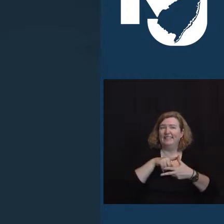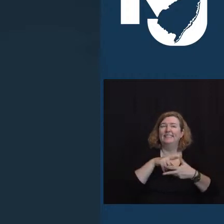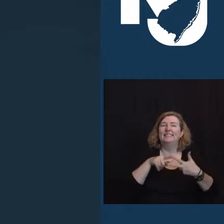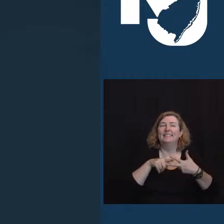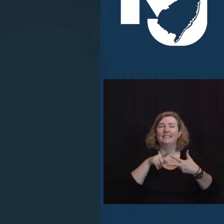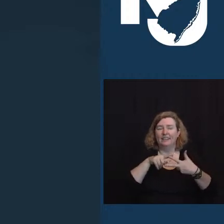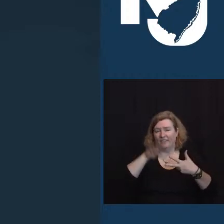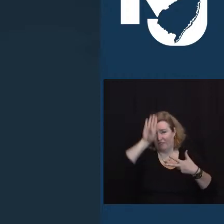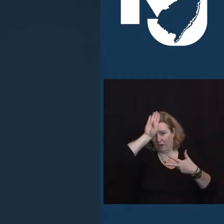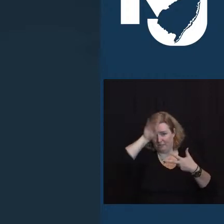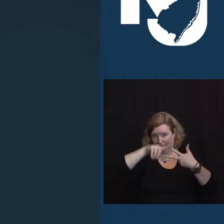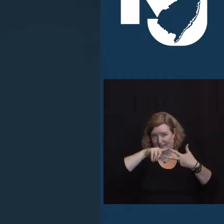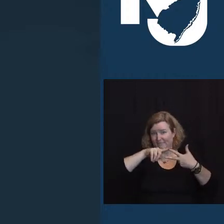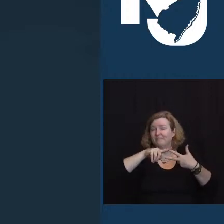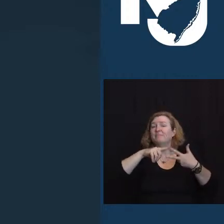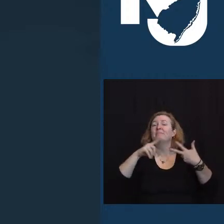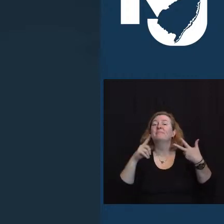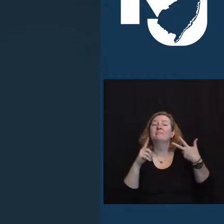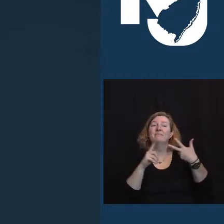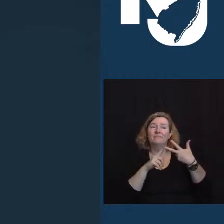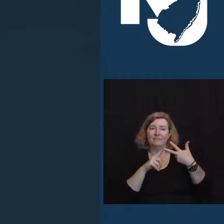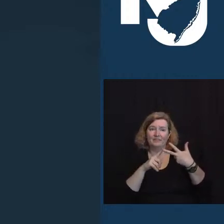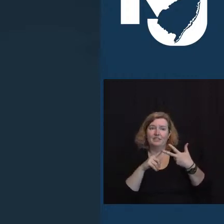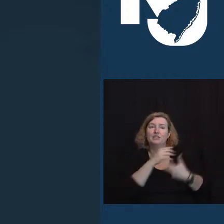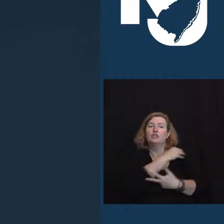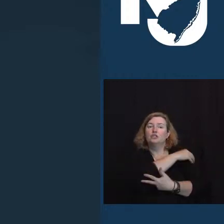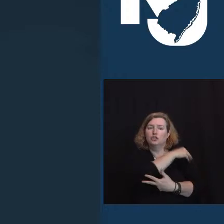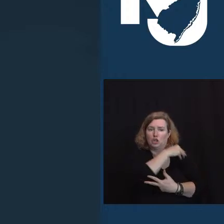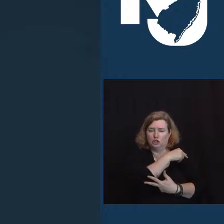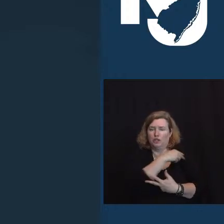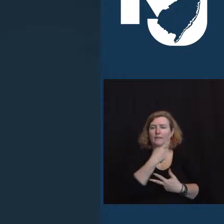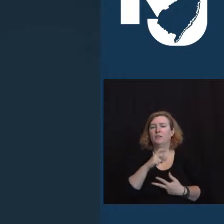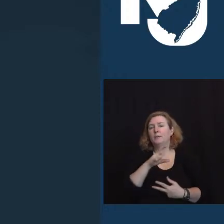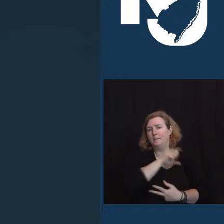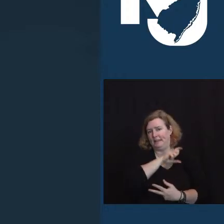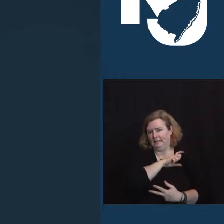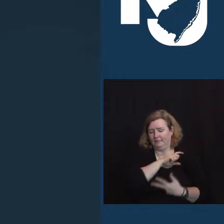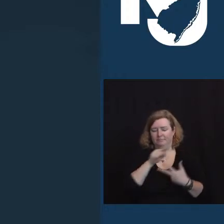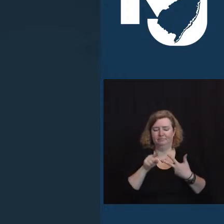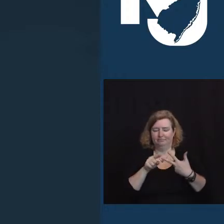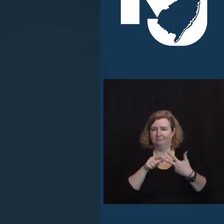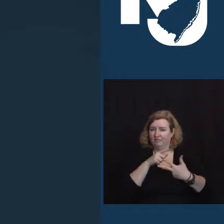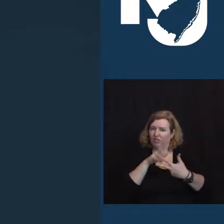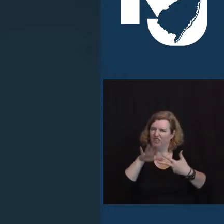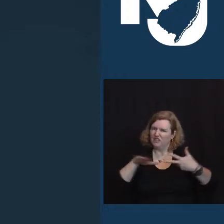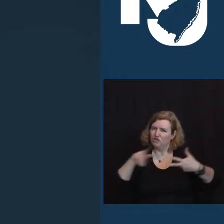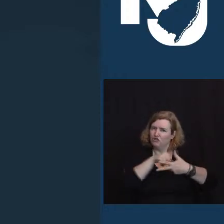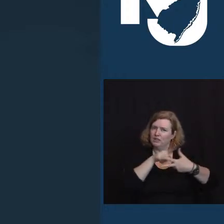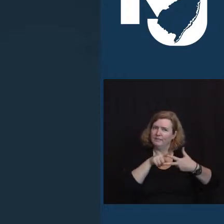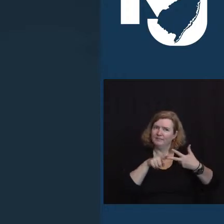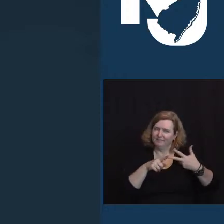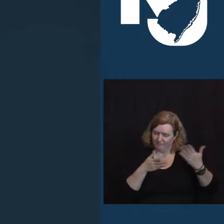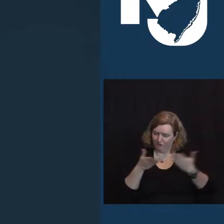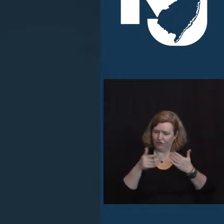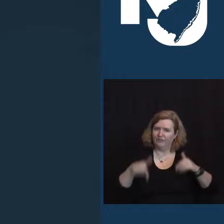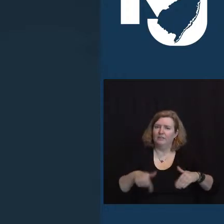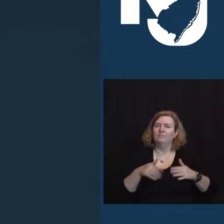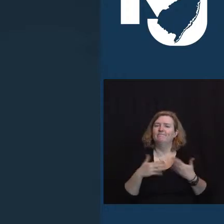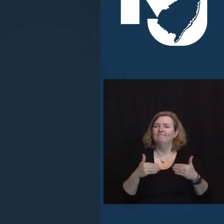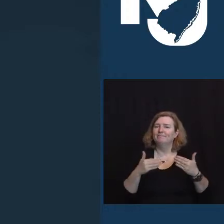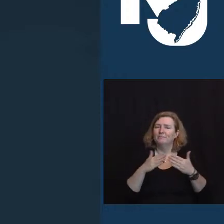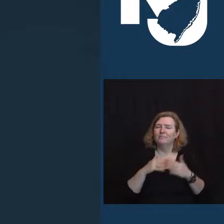And Dorothy is a sergeant in the Union Police Department. Janusz also leaves 2 brothers back in